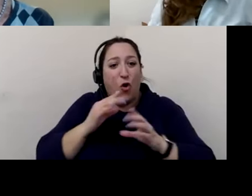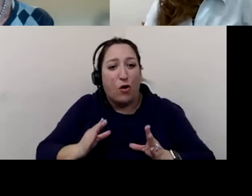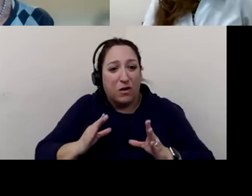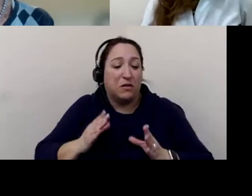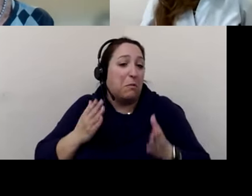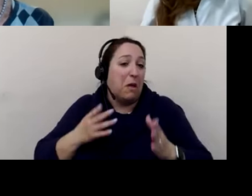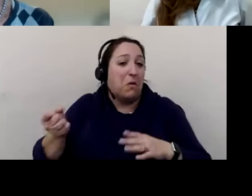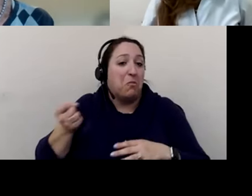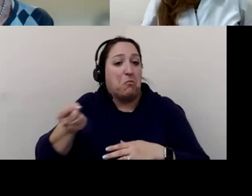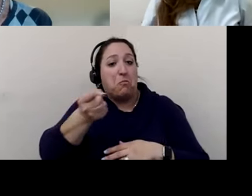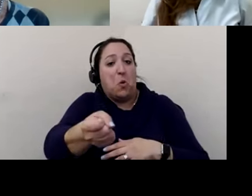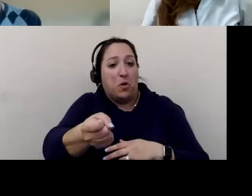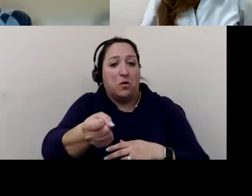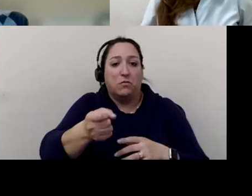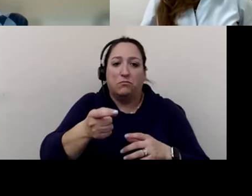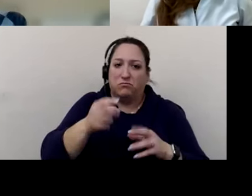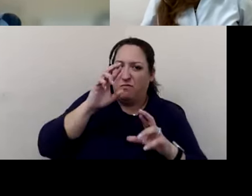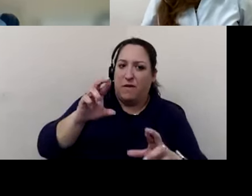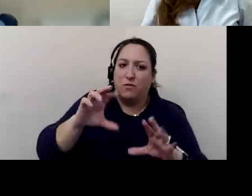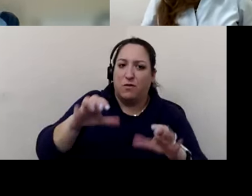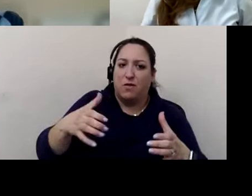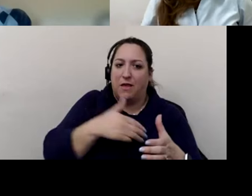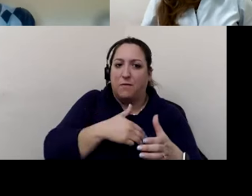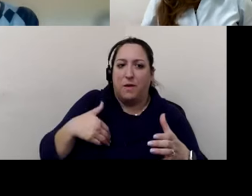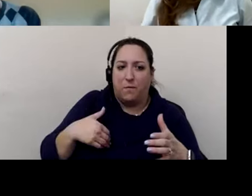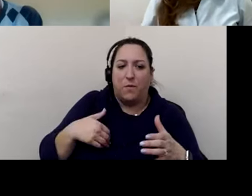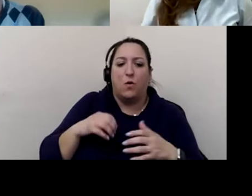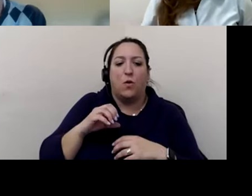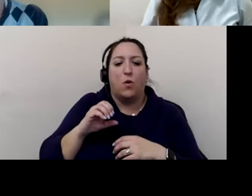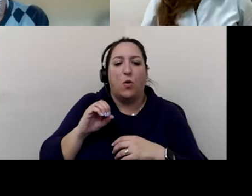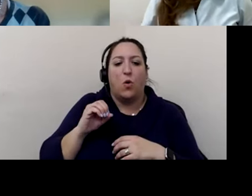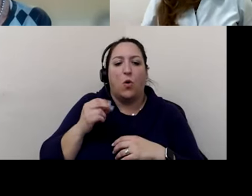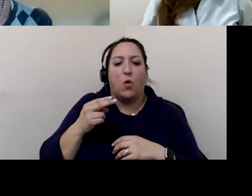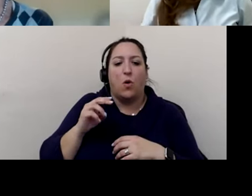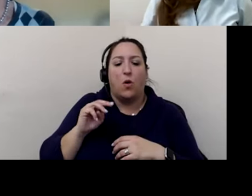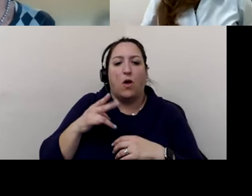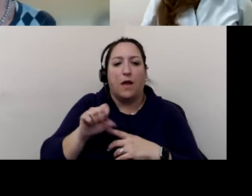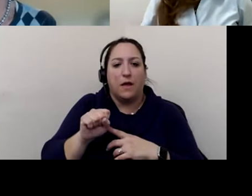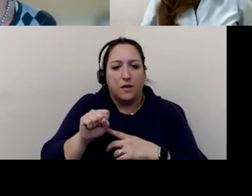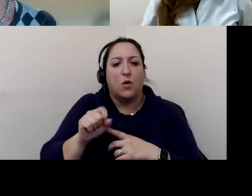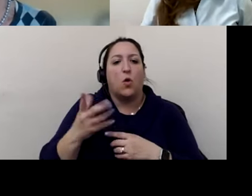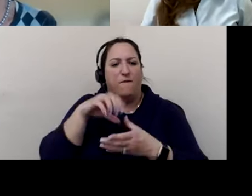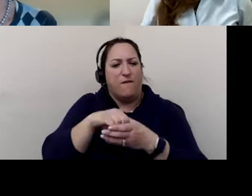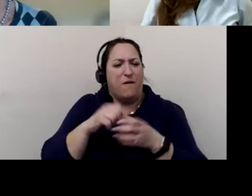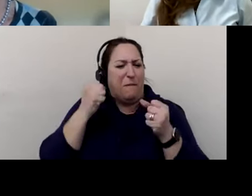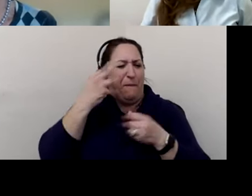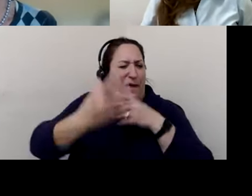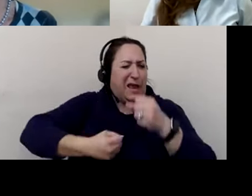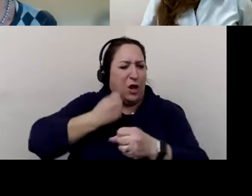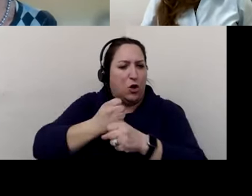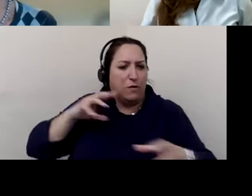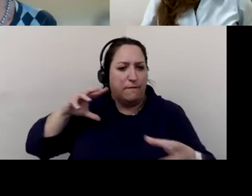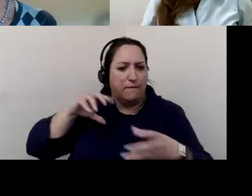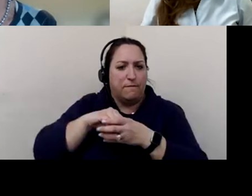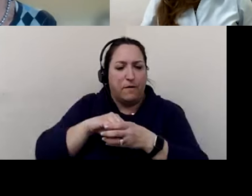be appointed with respect to class members, and of course, MHLS. We have been involved for many, many years on the